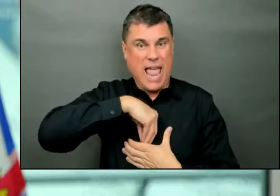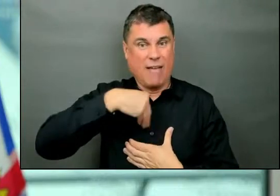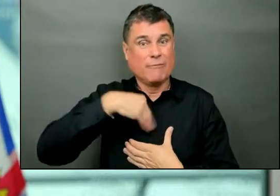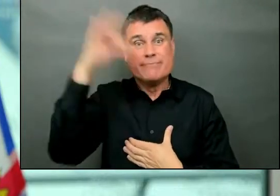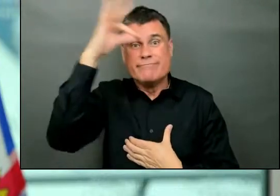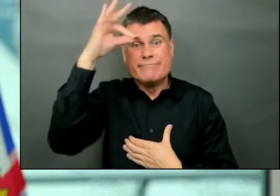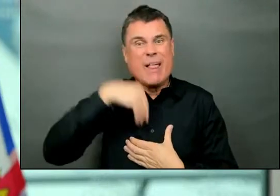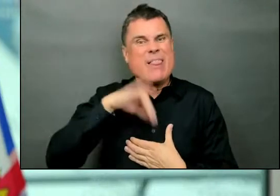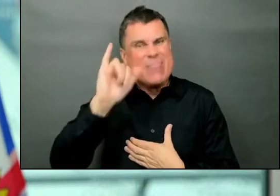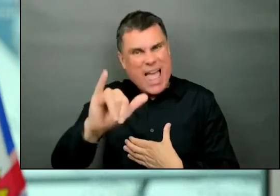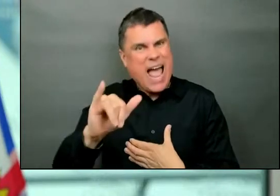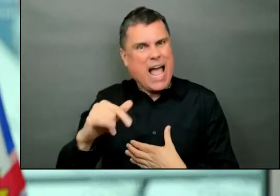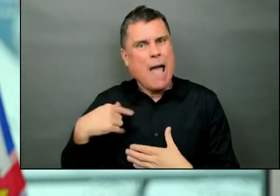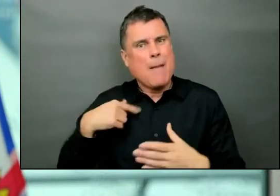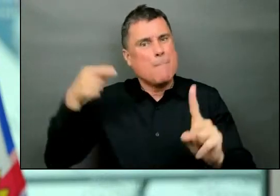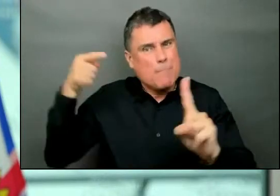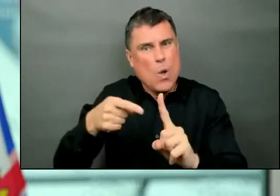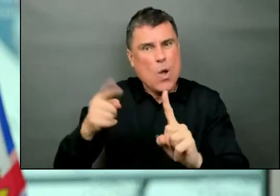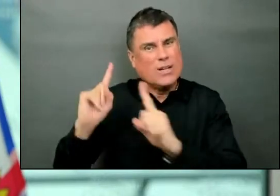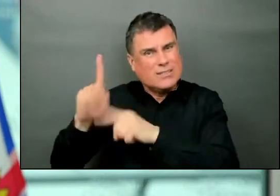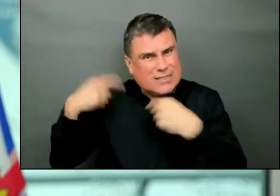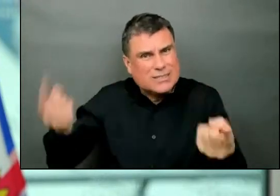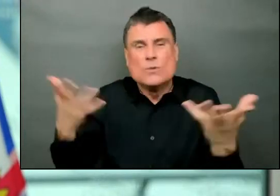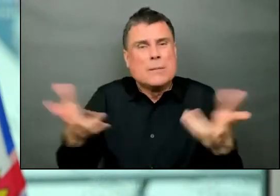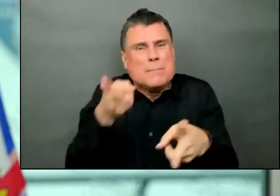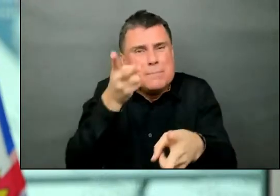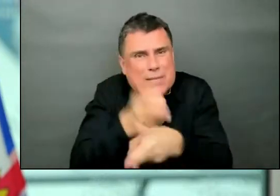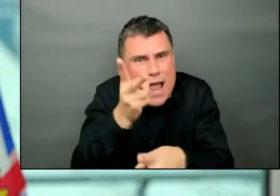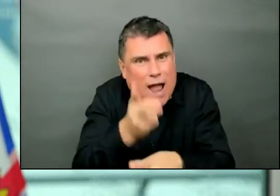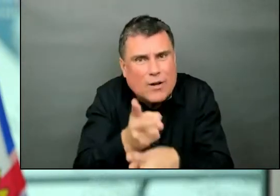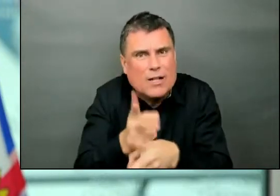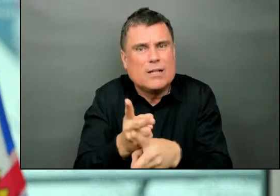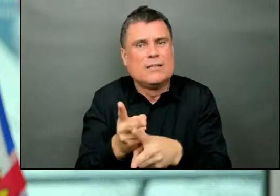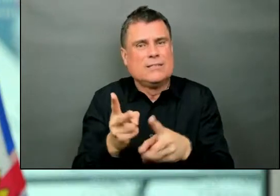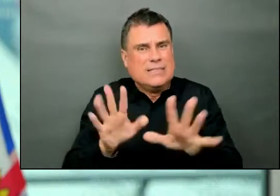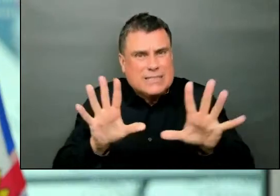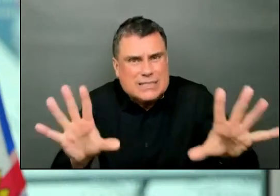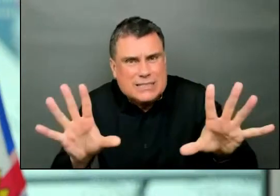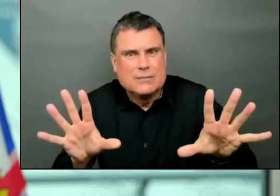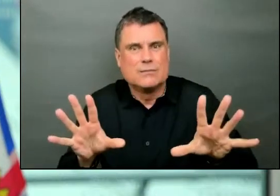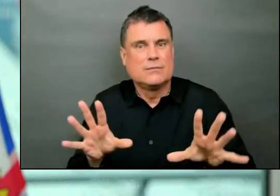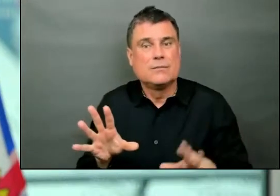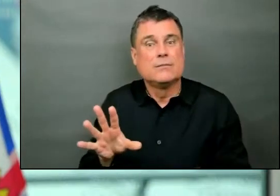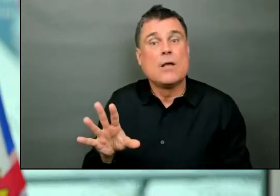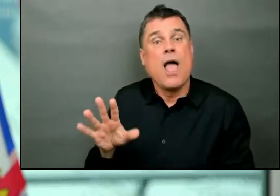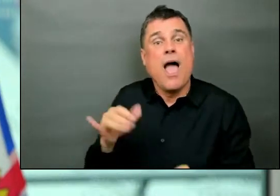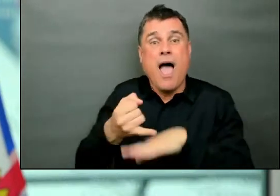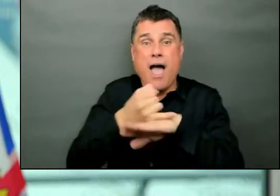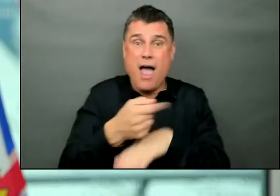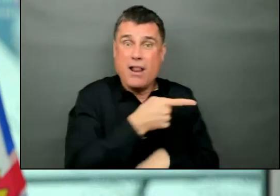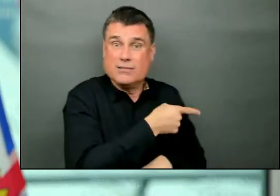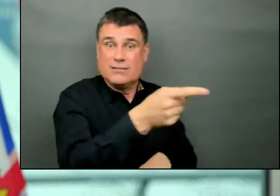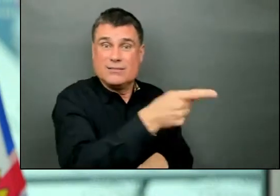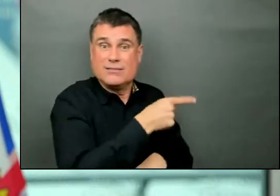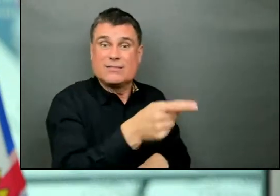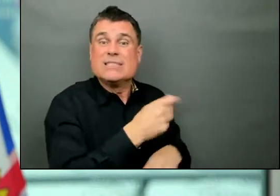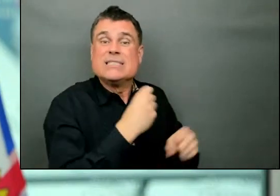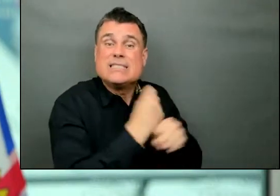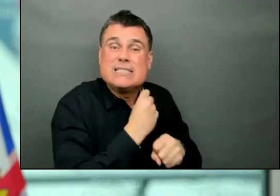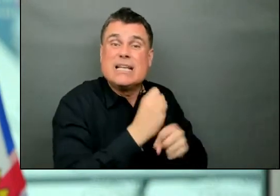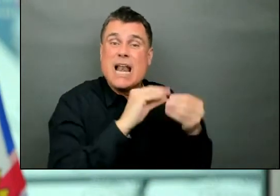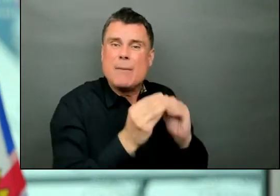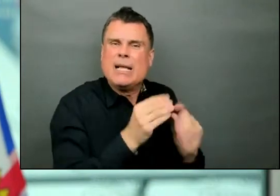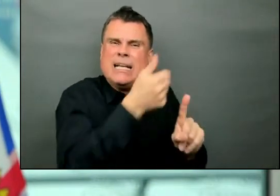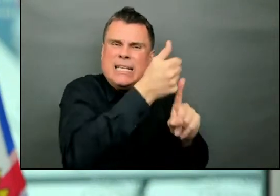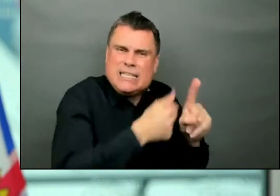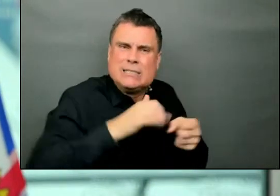do have modeling that we do on a weekly basis for all regions, and the reproductive number in the